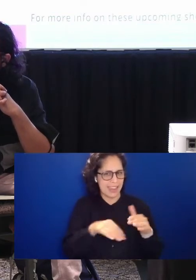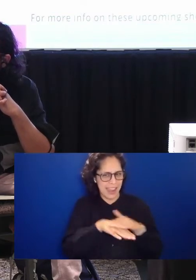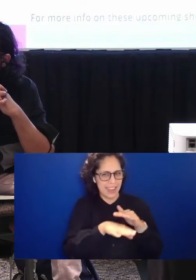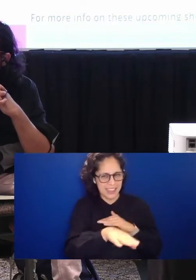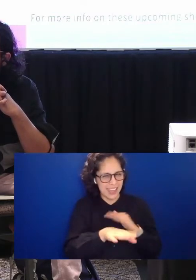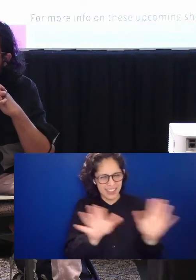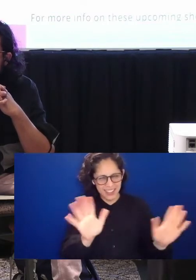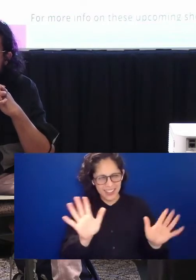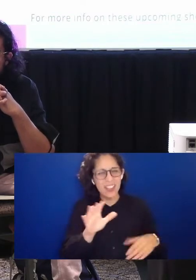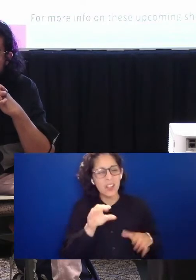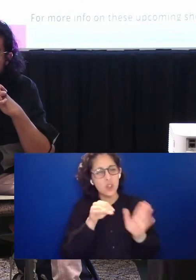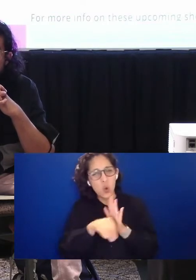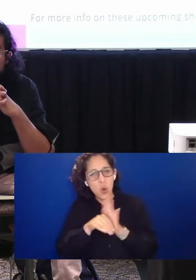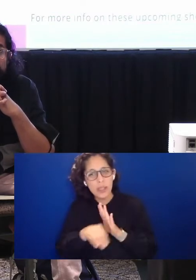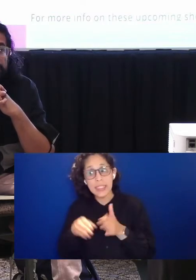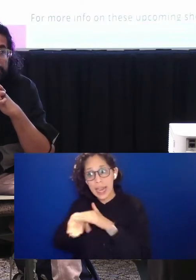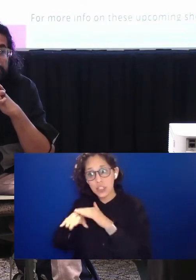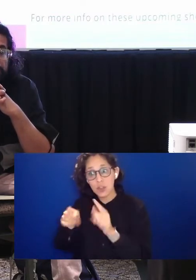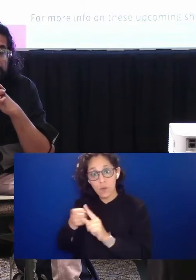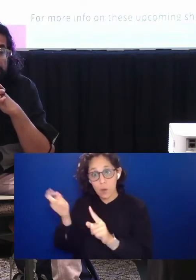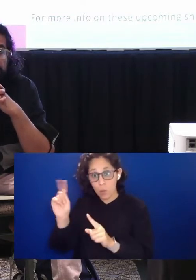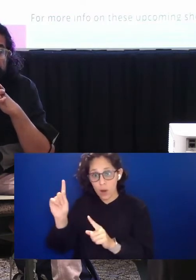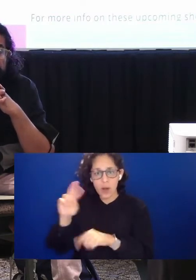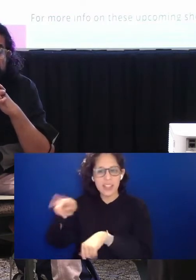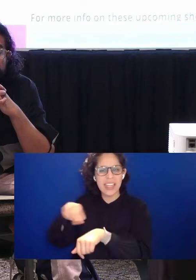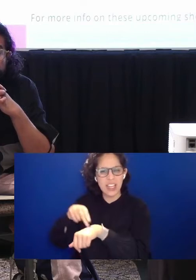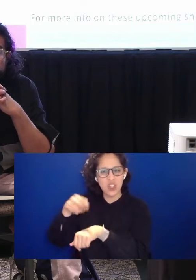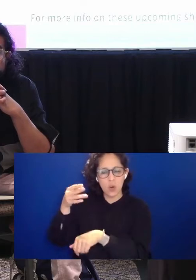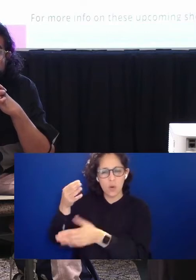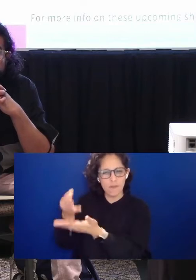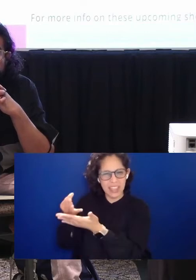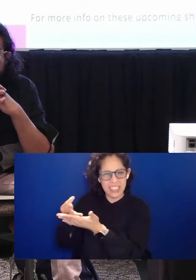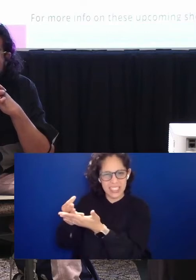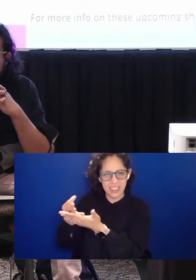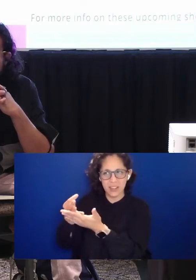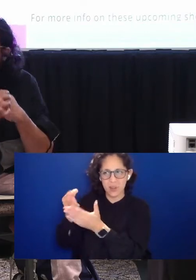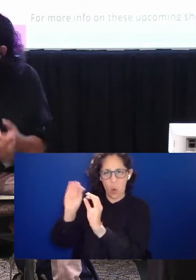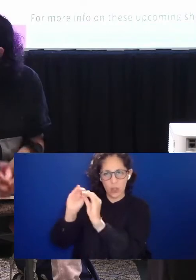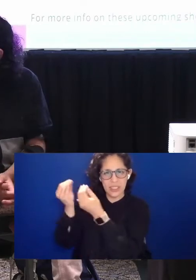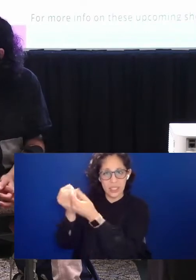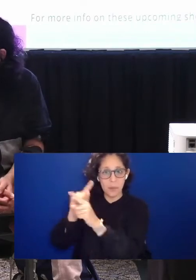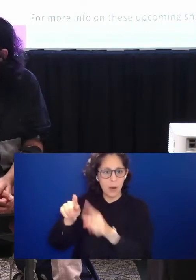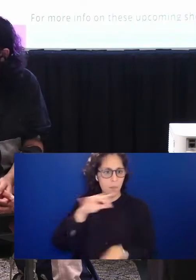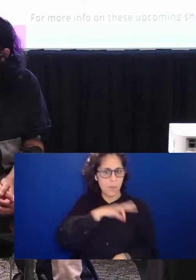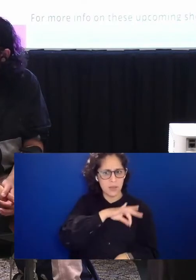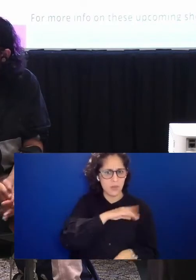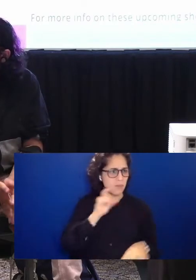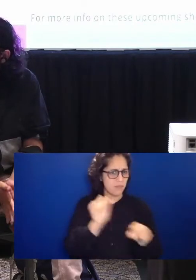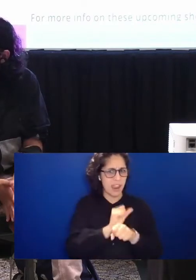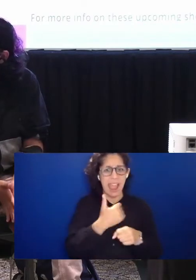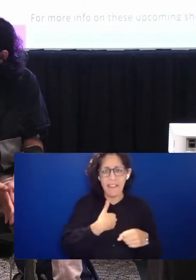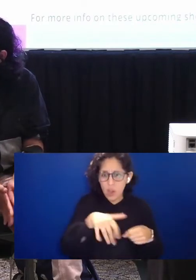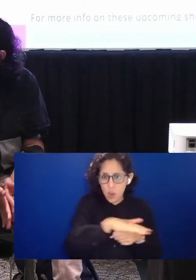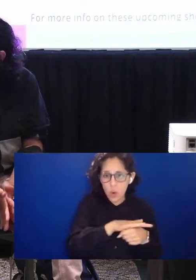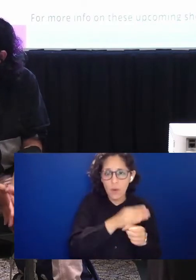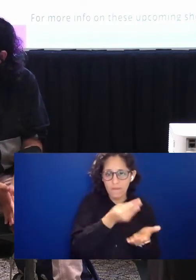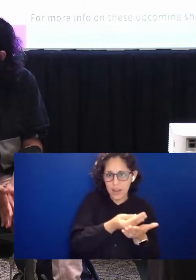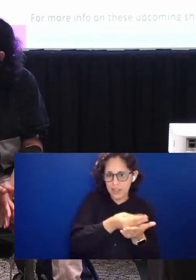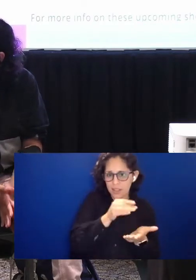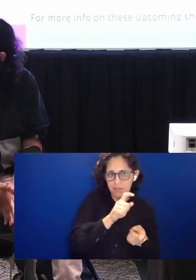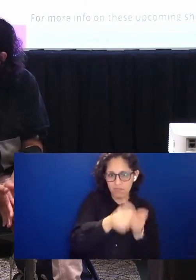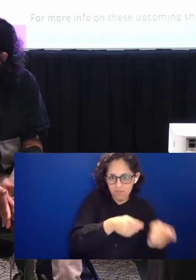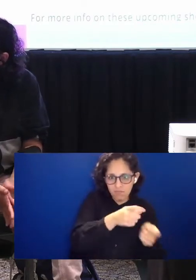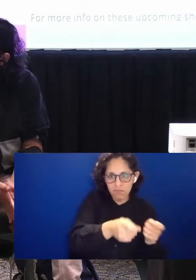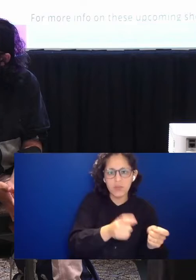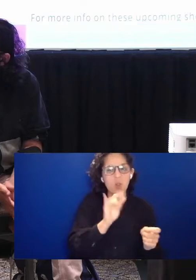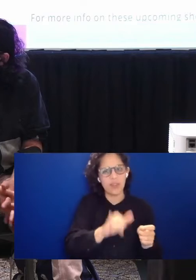access to resource comes from national funding organizations. And in Pittsburgh, there's a robust local funding and foundation network. And so that is something